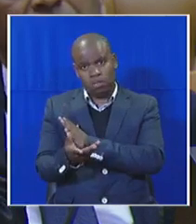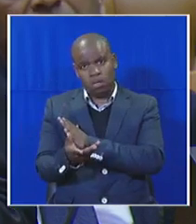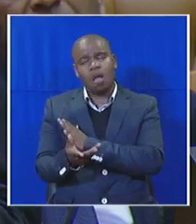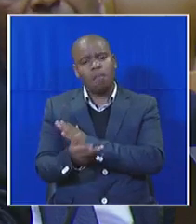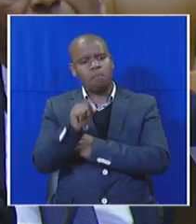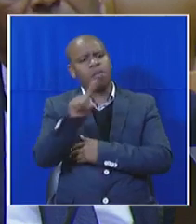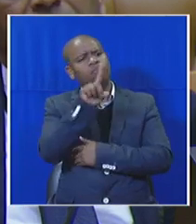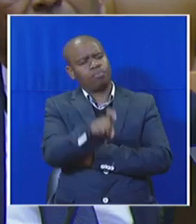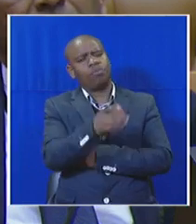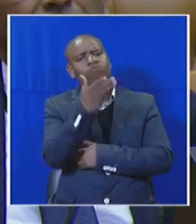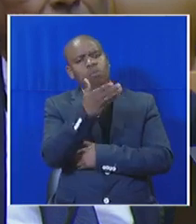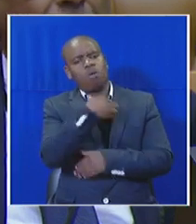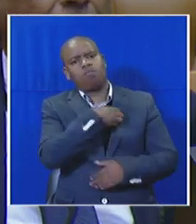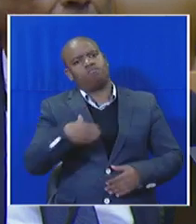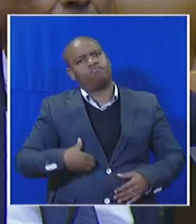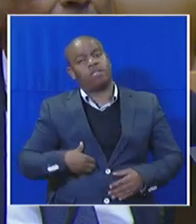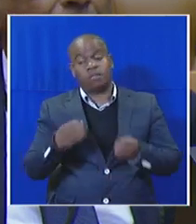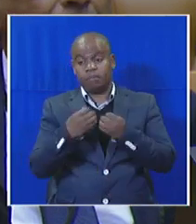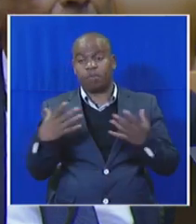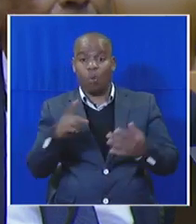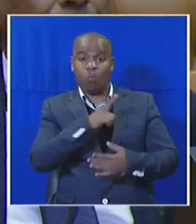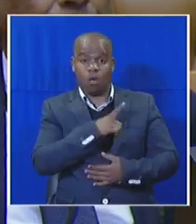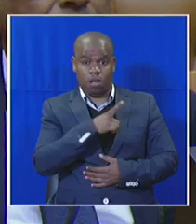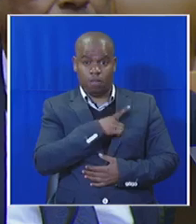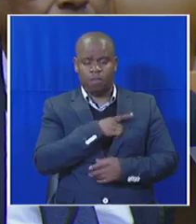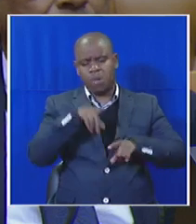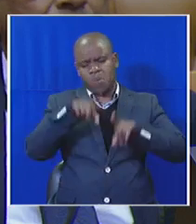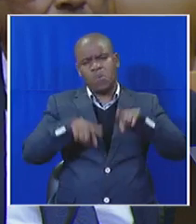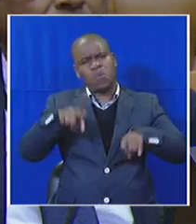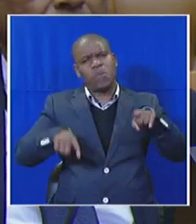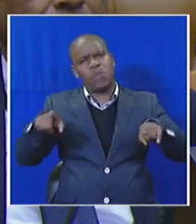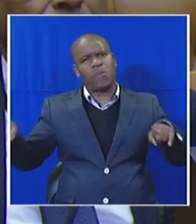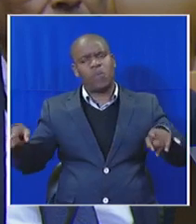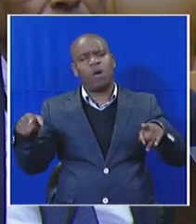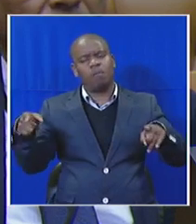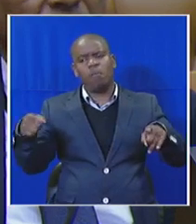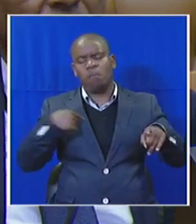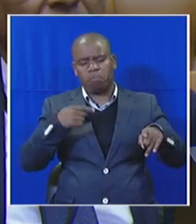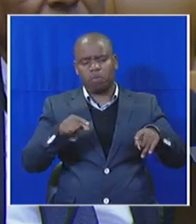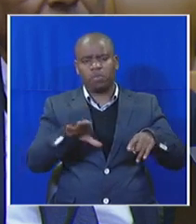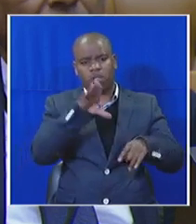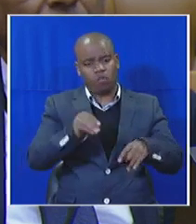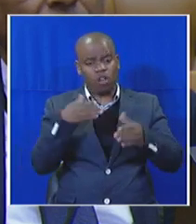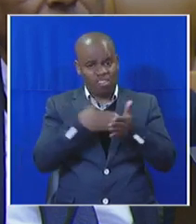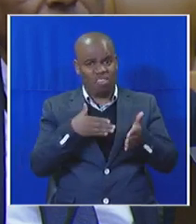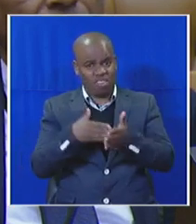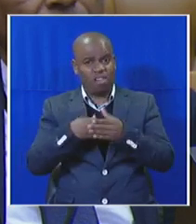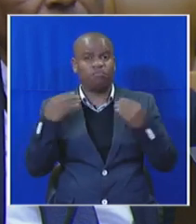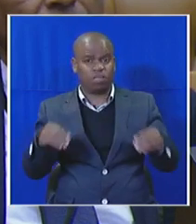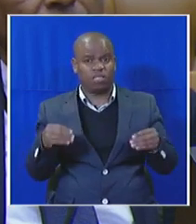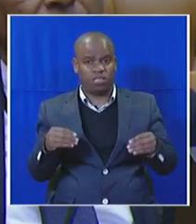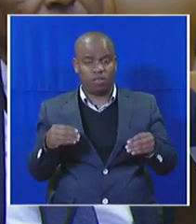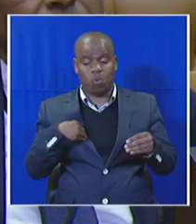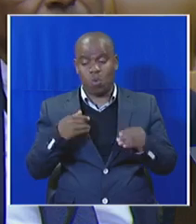you, Honorable President, that it's largely because of the barriers to entry in our domestic market. There's the legal